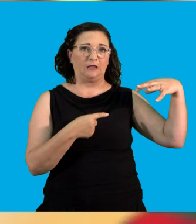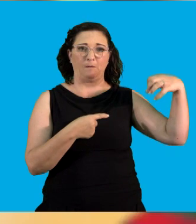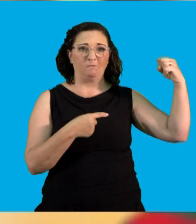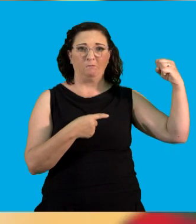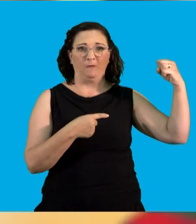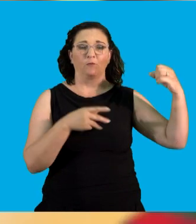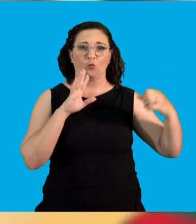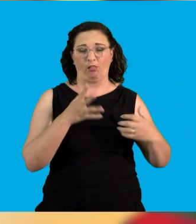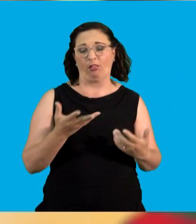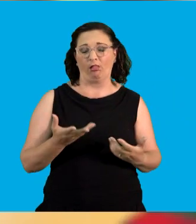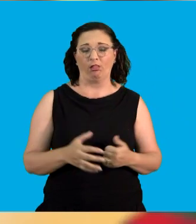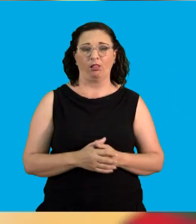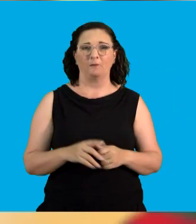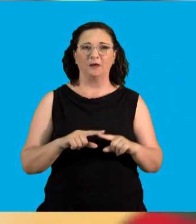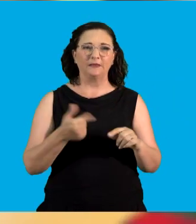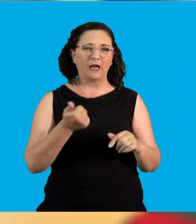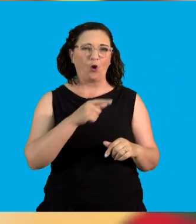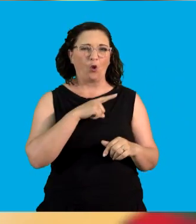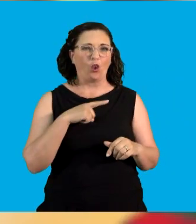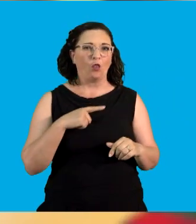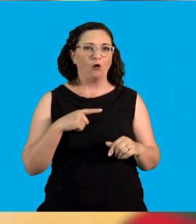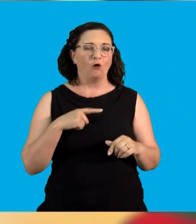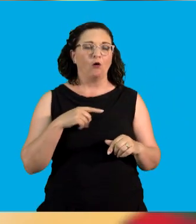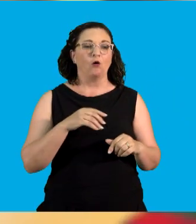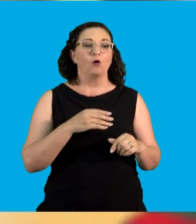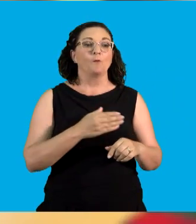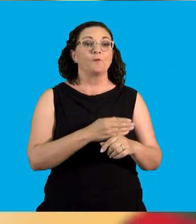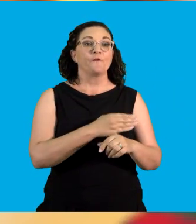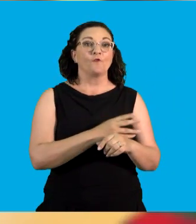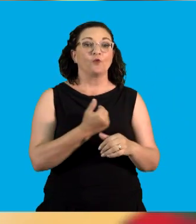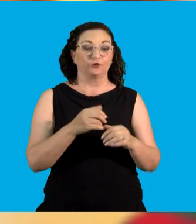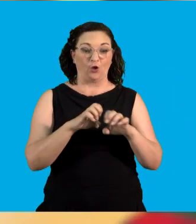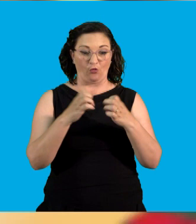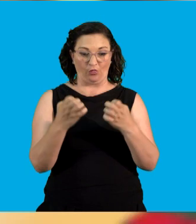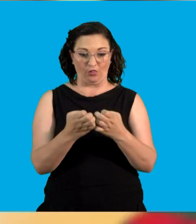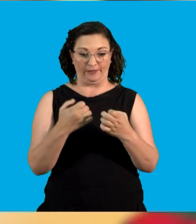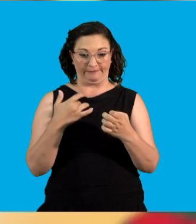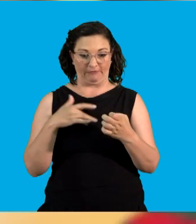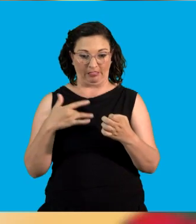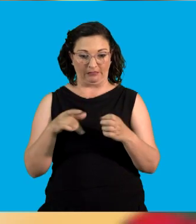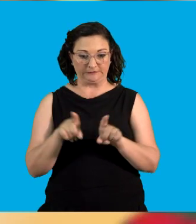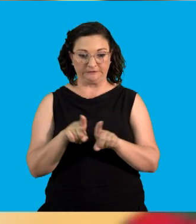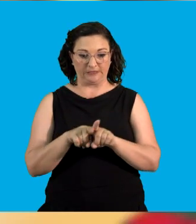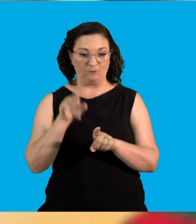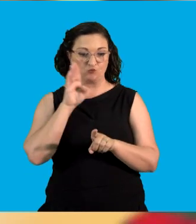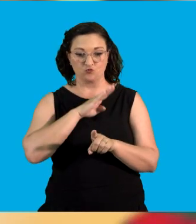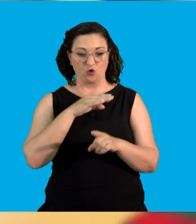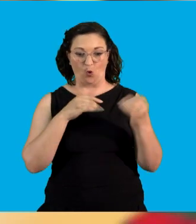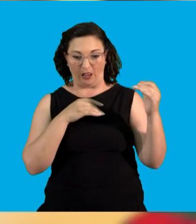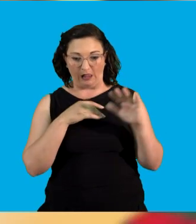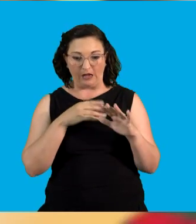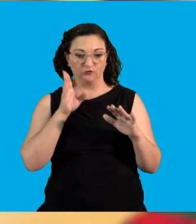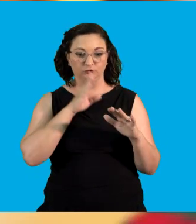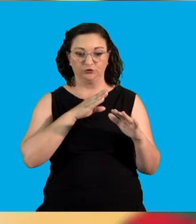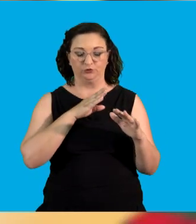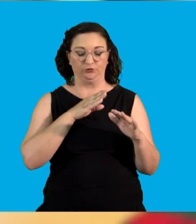die. So how long would it be before we notice that the sun is no longer producing light and